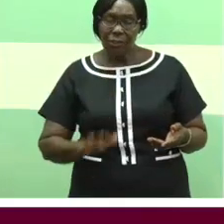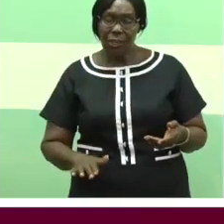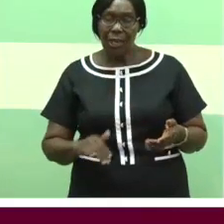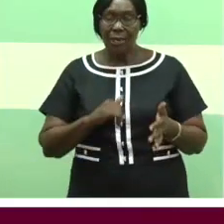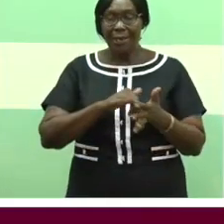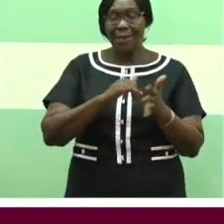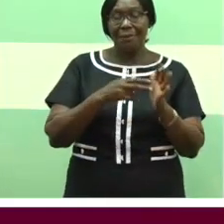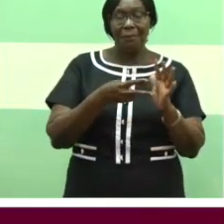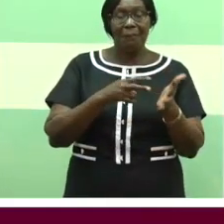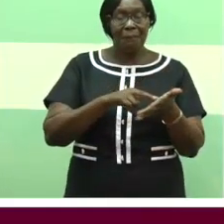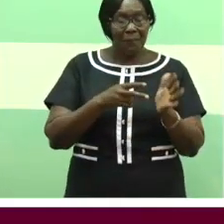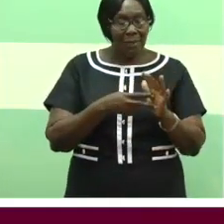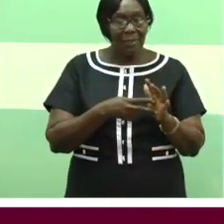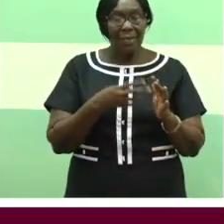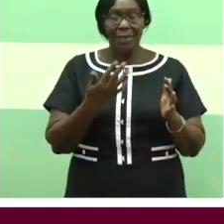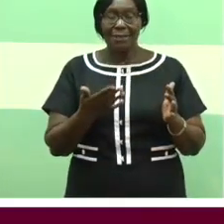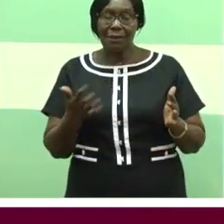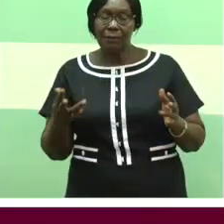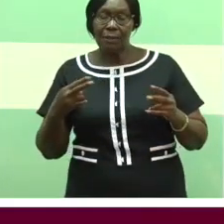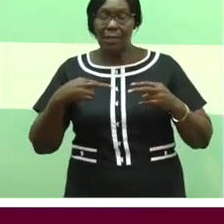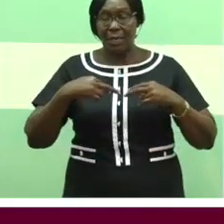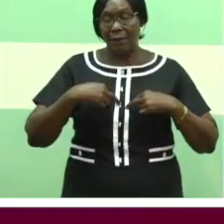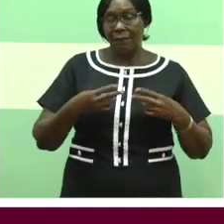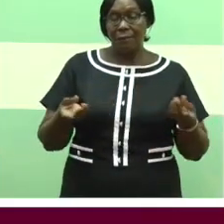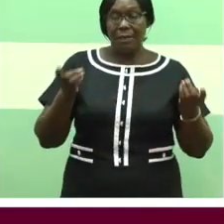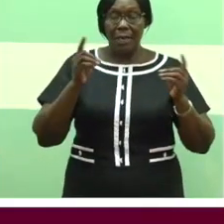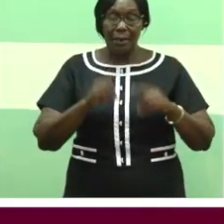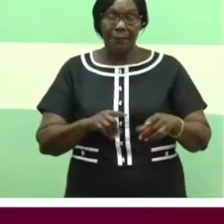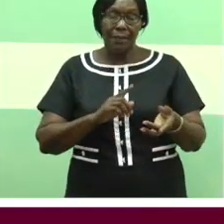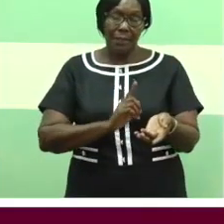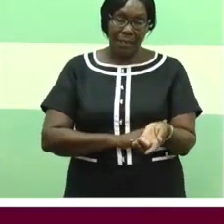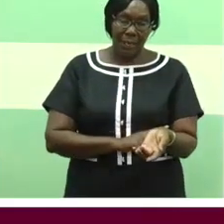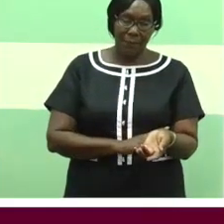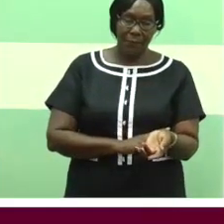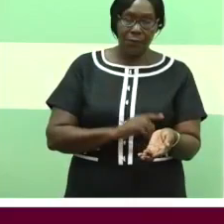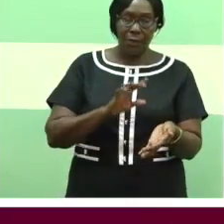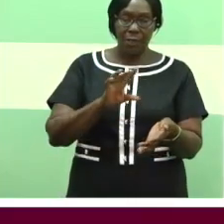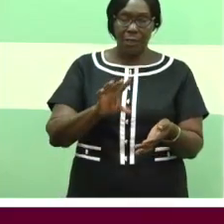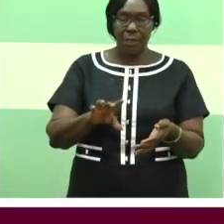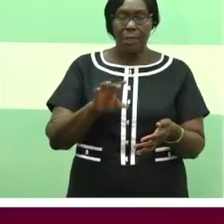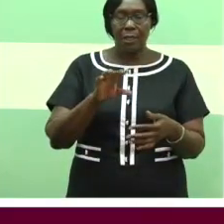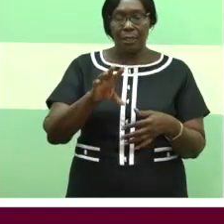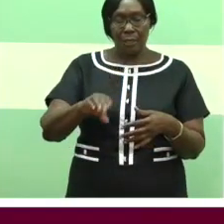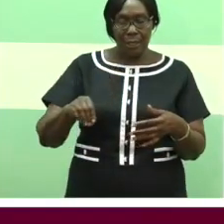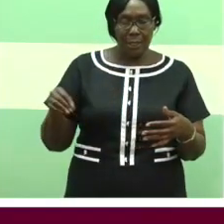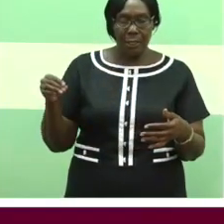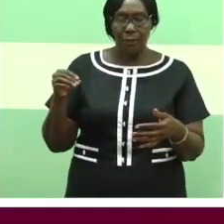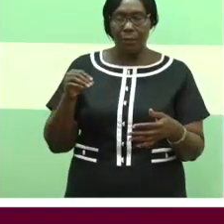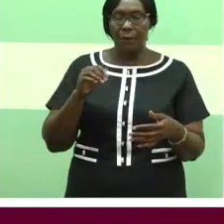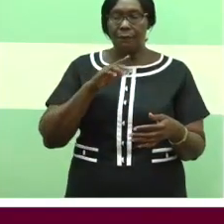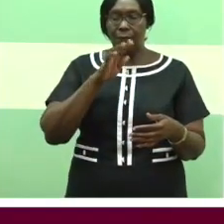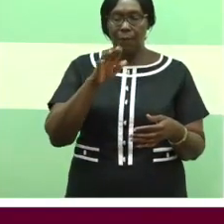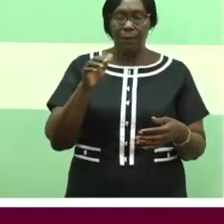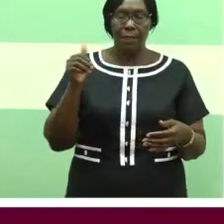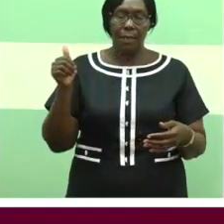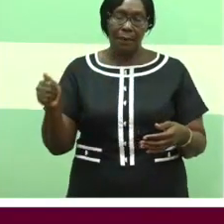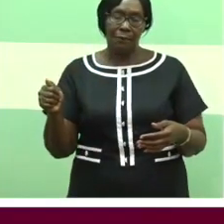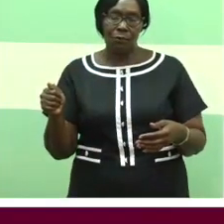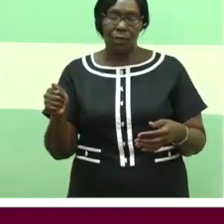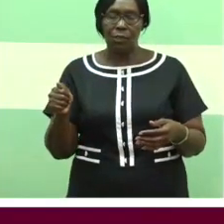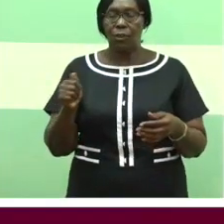that something has to be happening at that time. So it takes away from being abstract and add to a